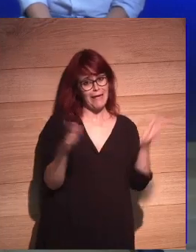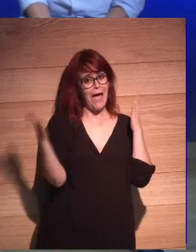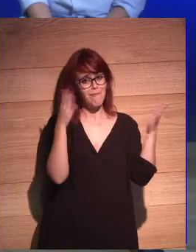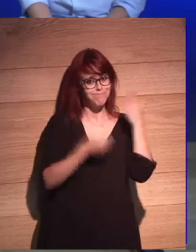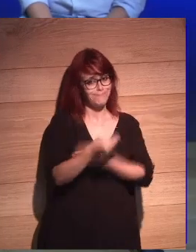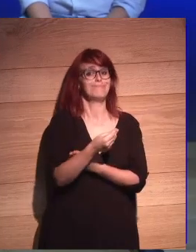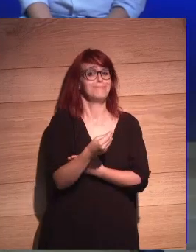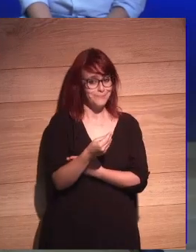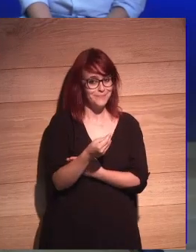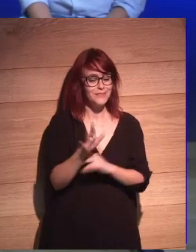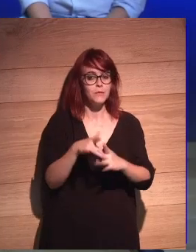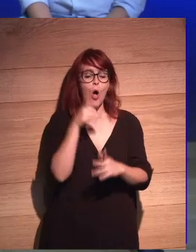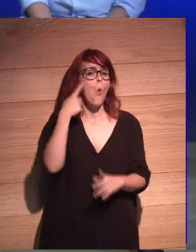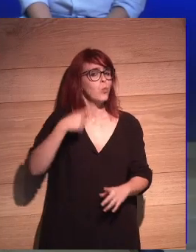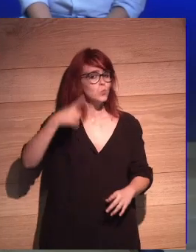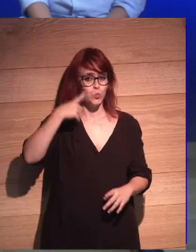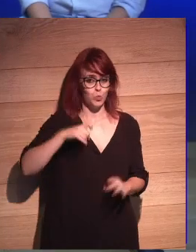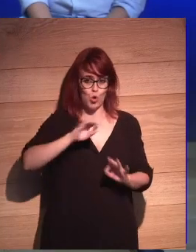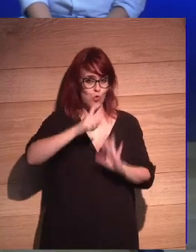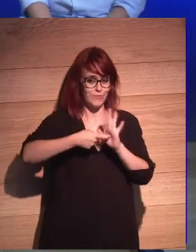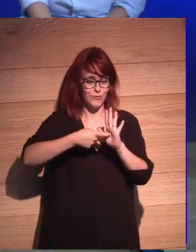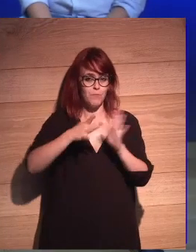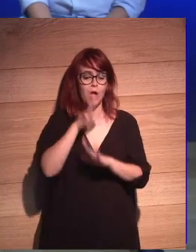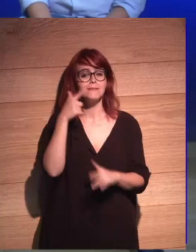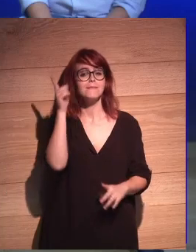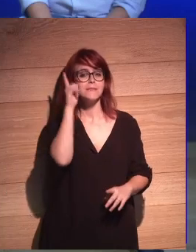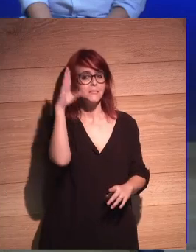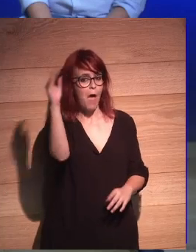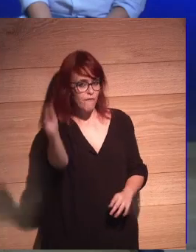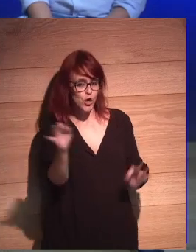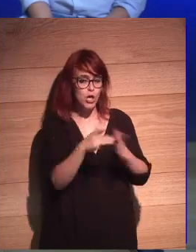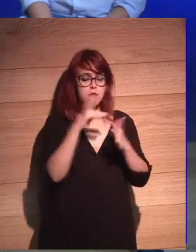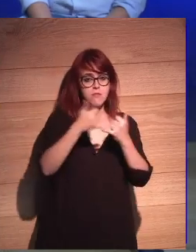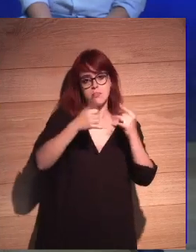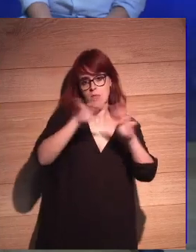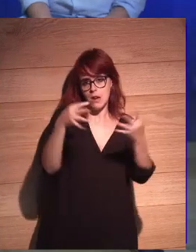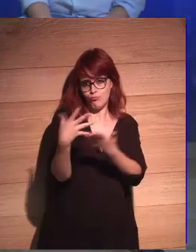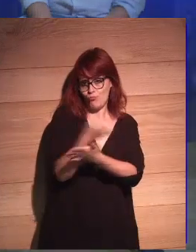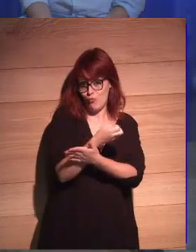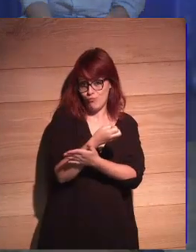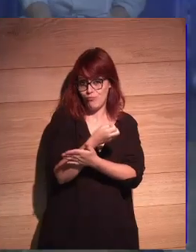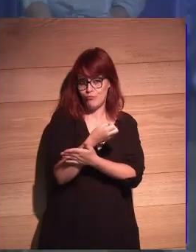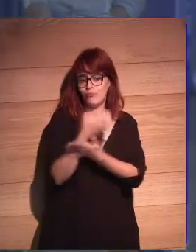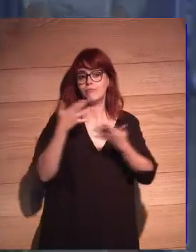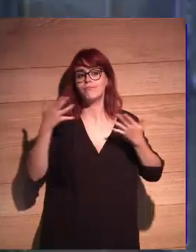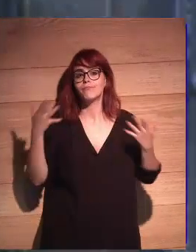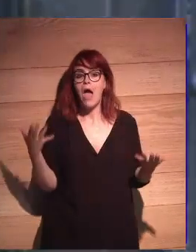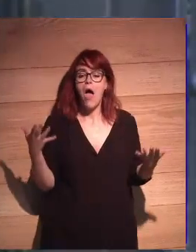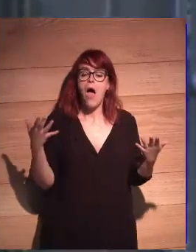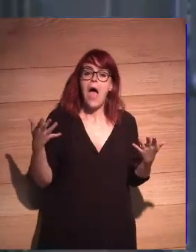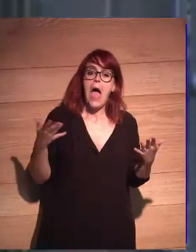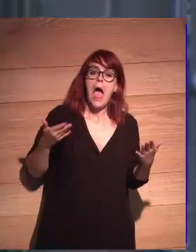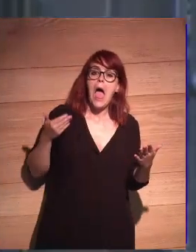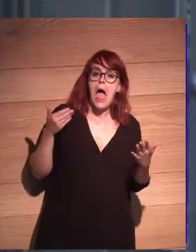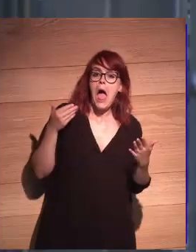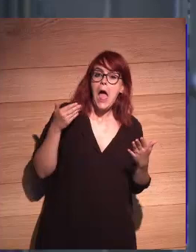that young. Well, Z generation. They are highly accustomed to smartphones and connections, etc. So,